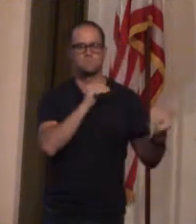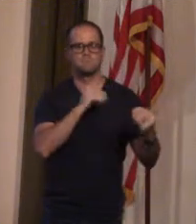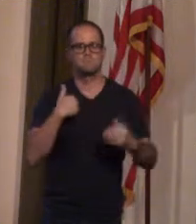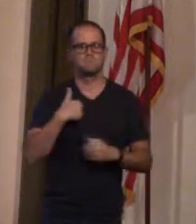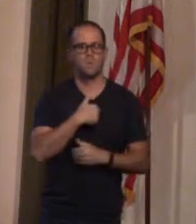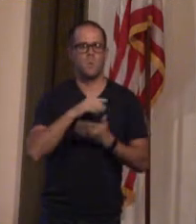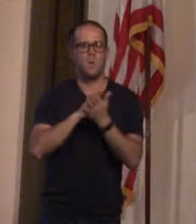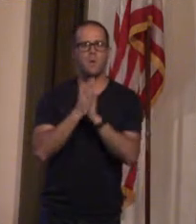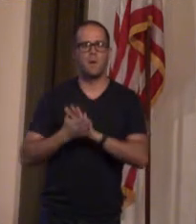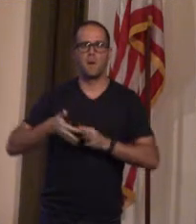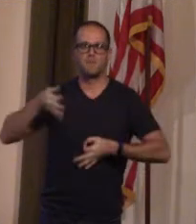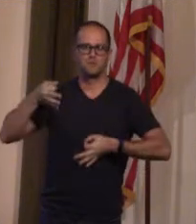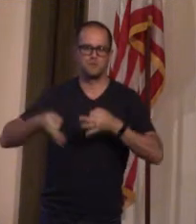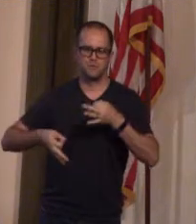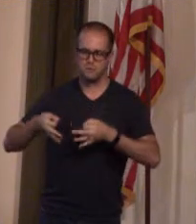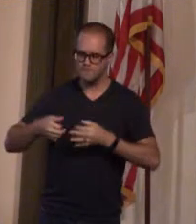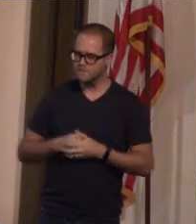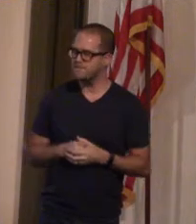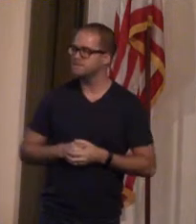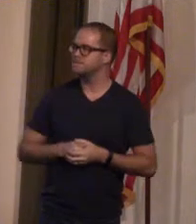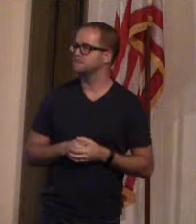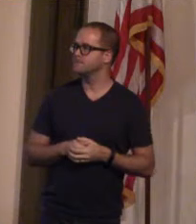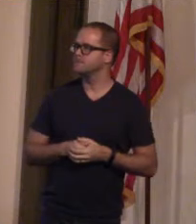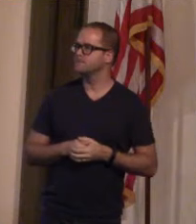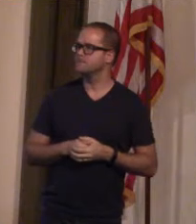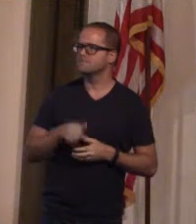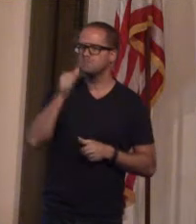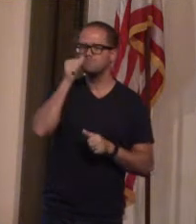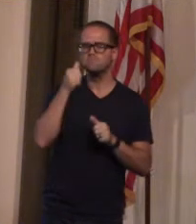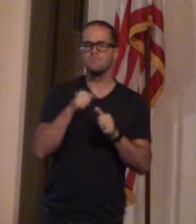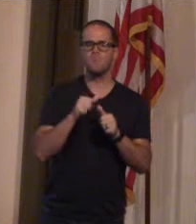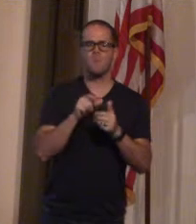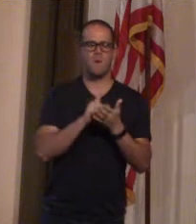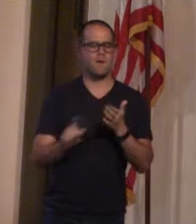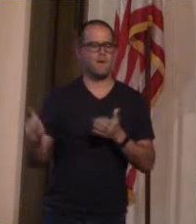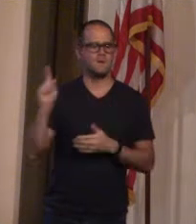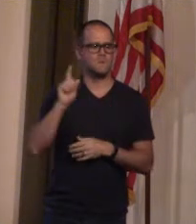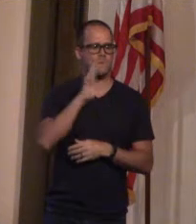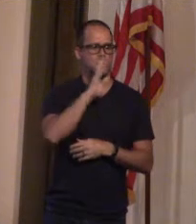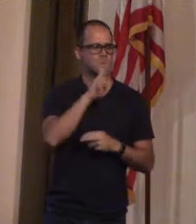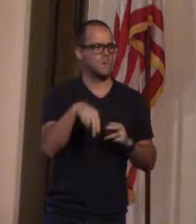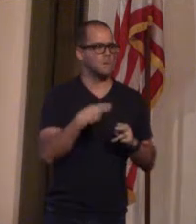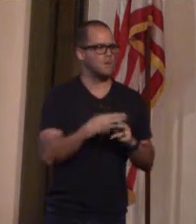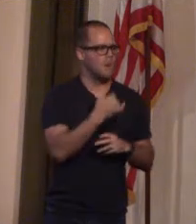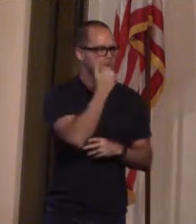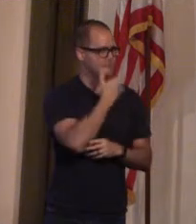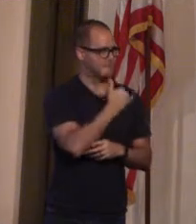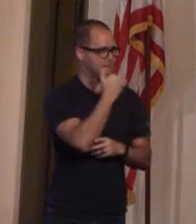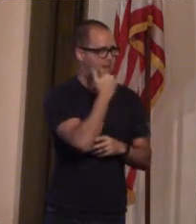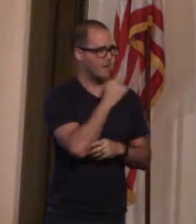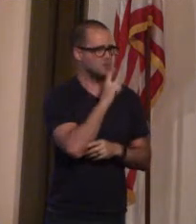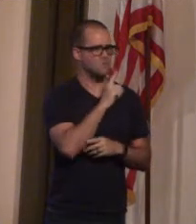Because many of us are learning, as we judge, so are we judged.